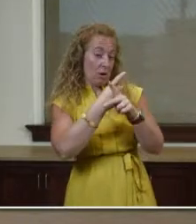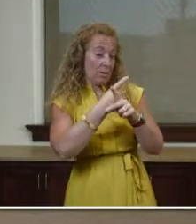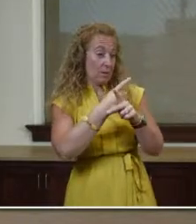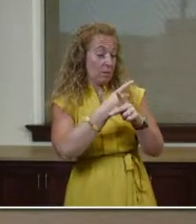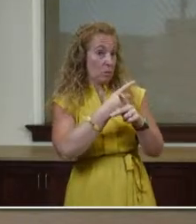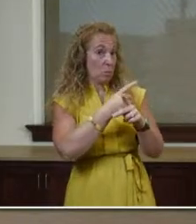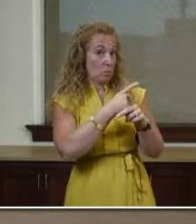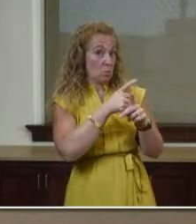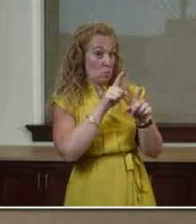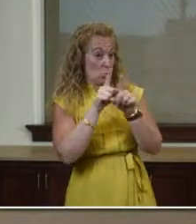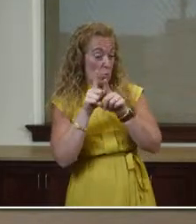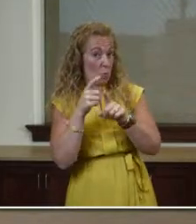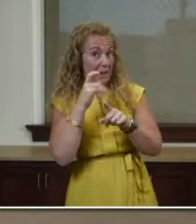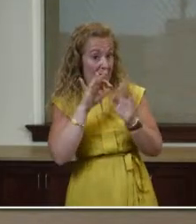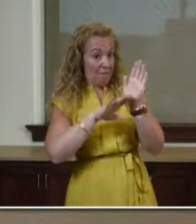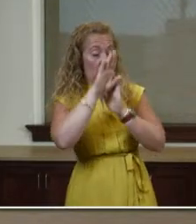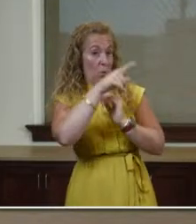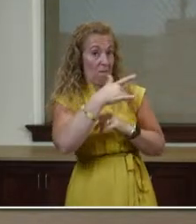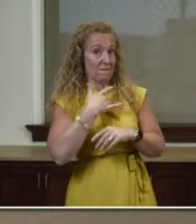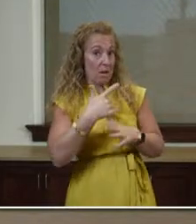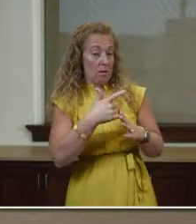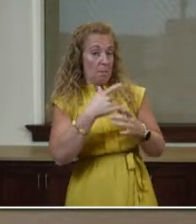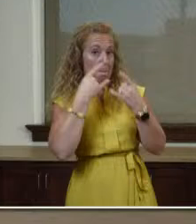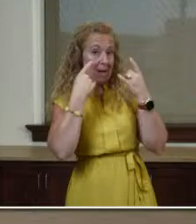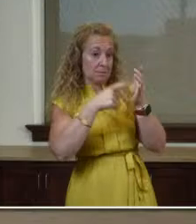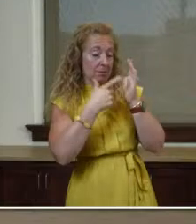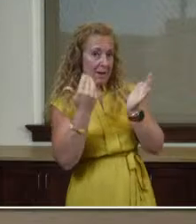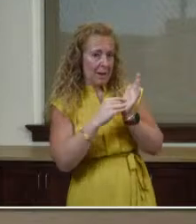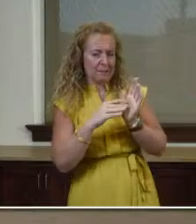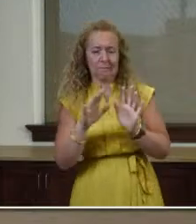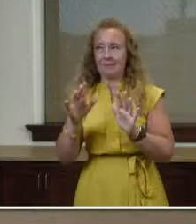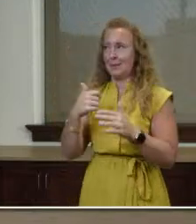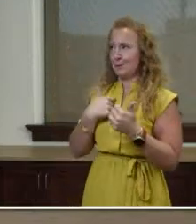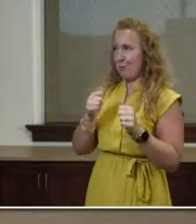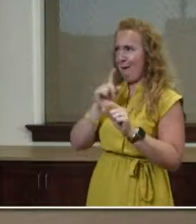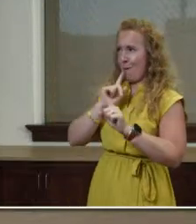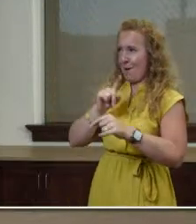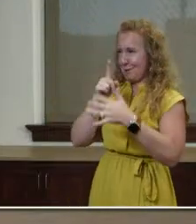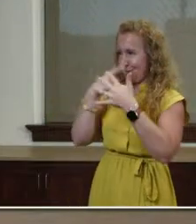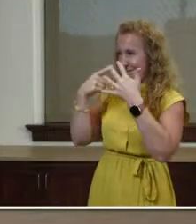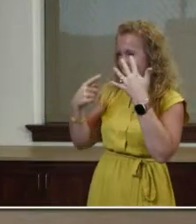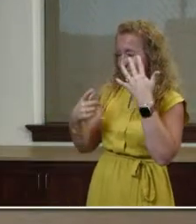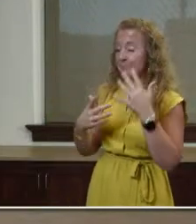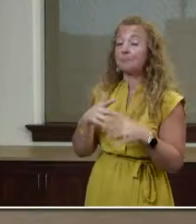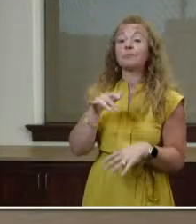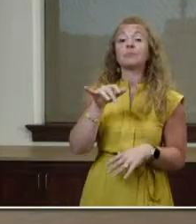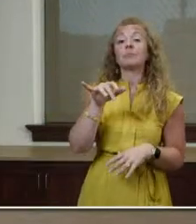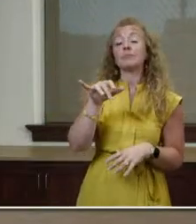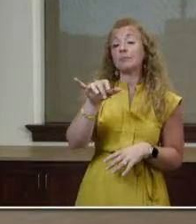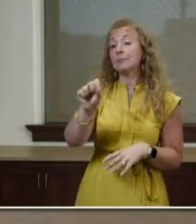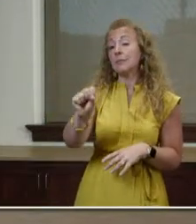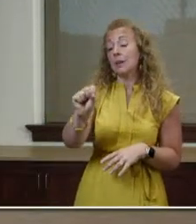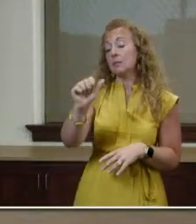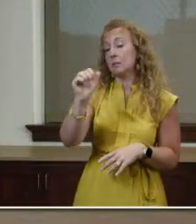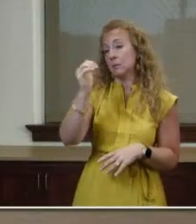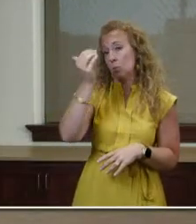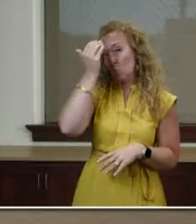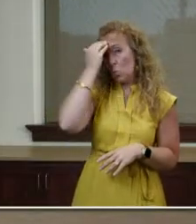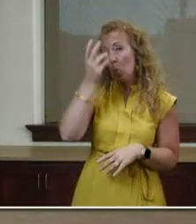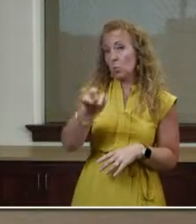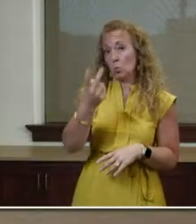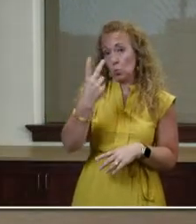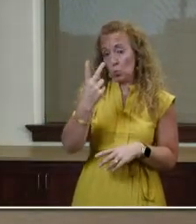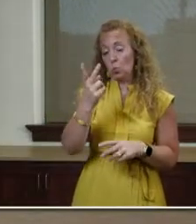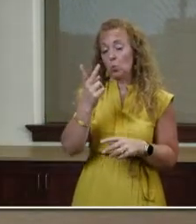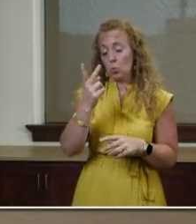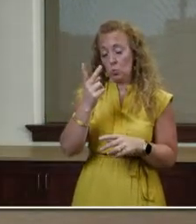Delta cases do surge? Let's see if I can get all that. So yes, we're aware of 2 cases of the Delta